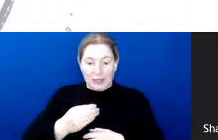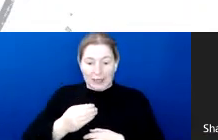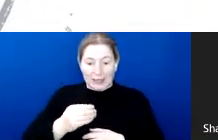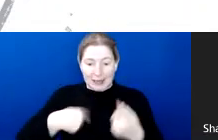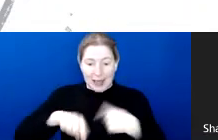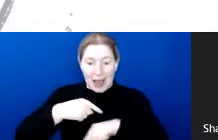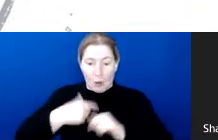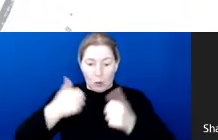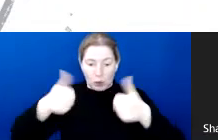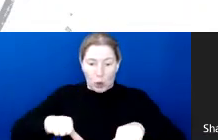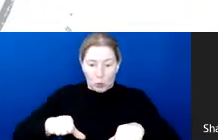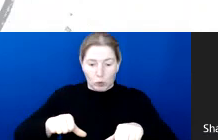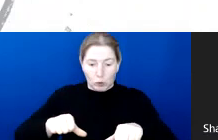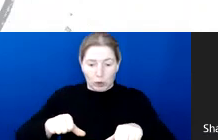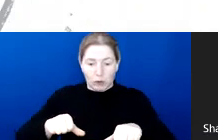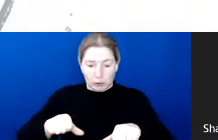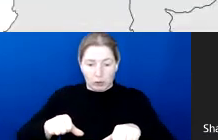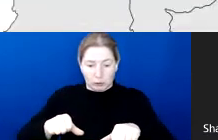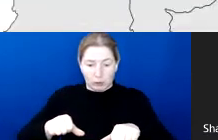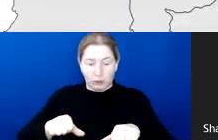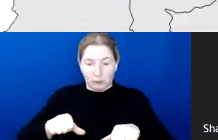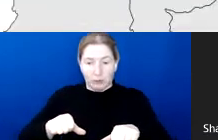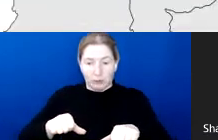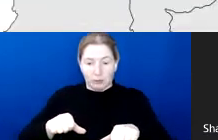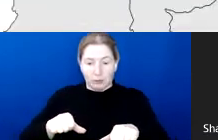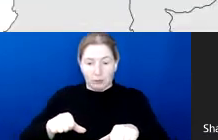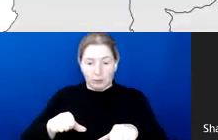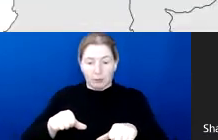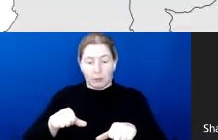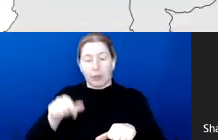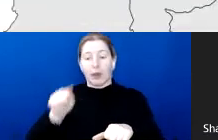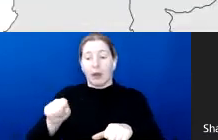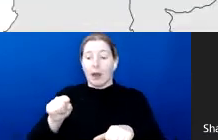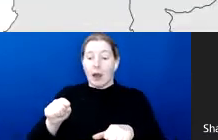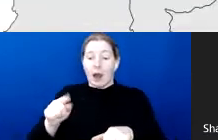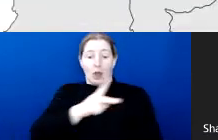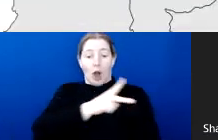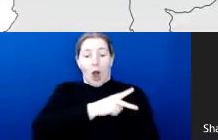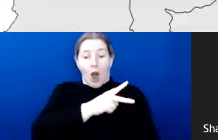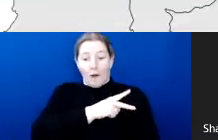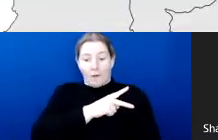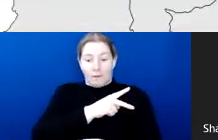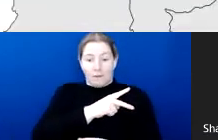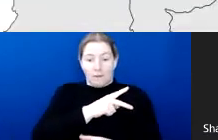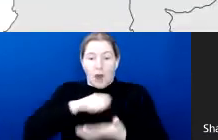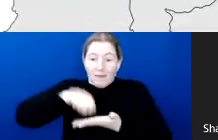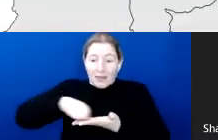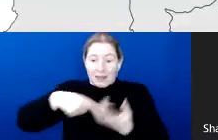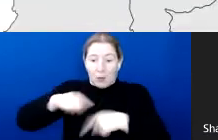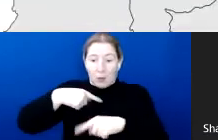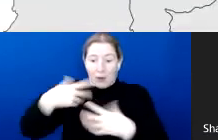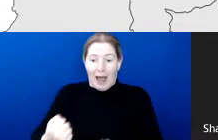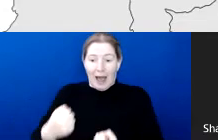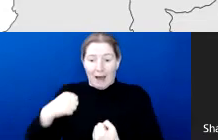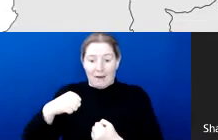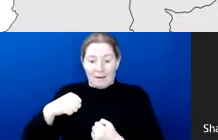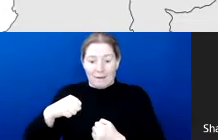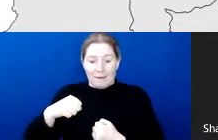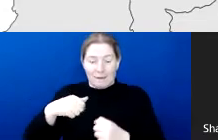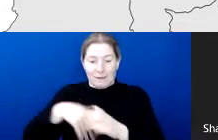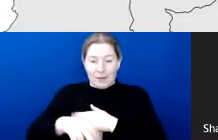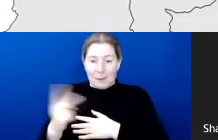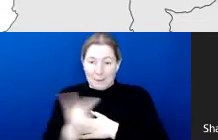our solutions. So the offices that we have with Continia is in